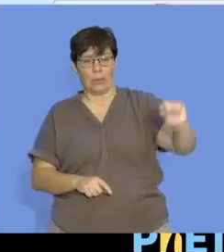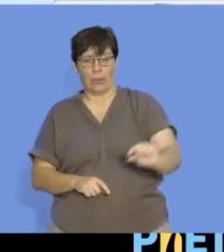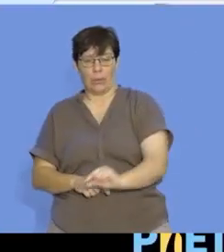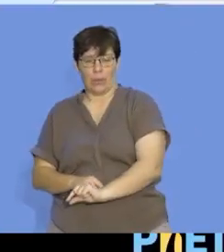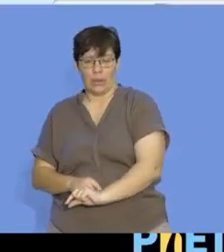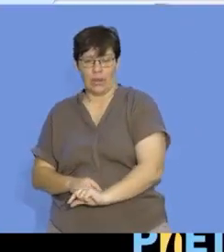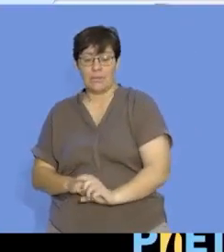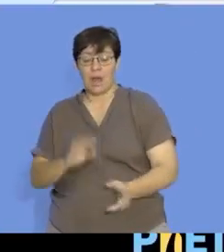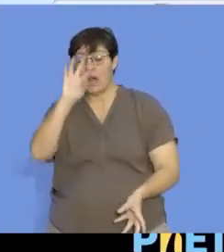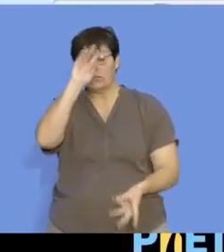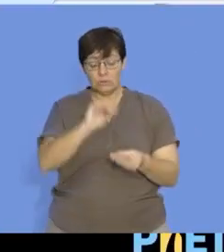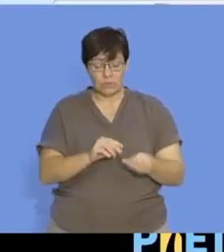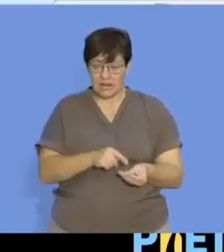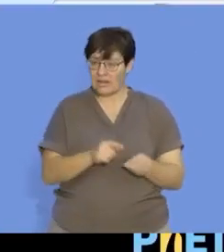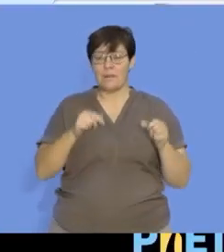same,